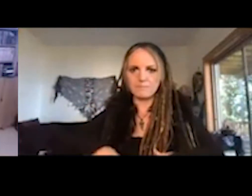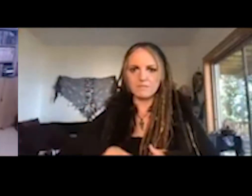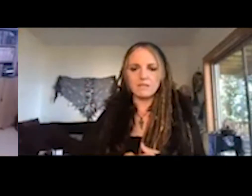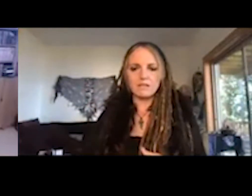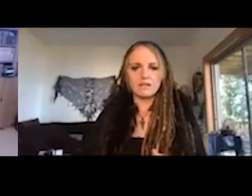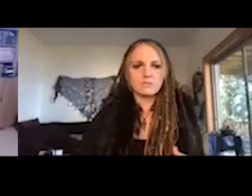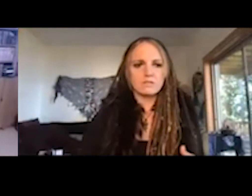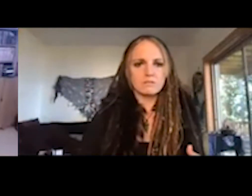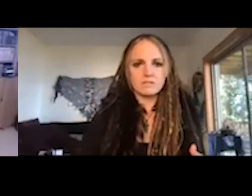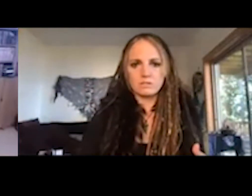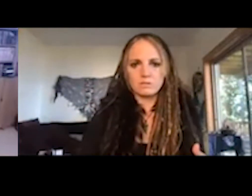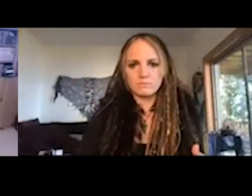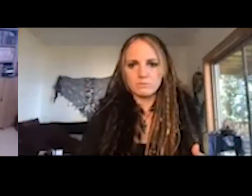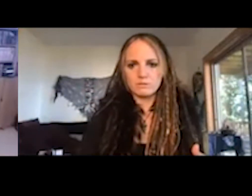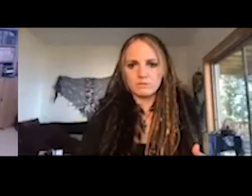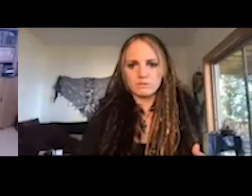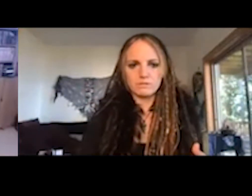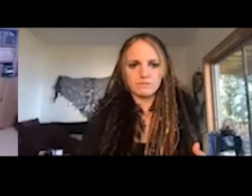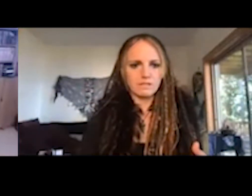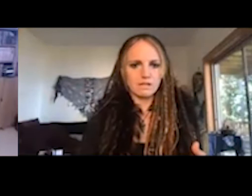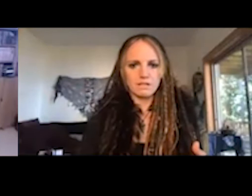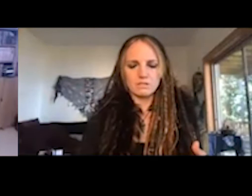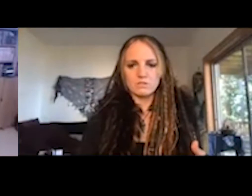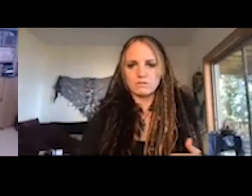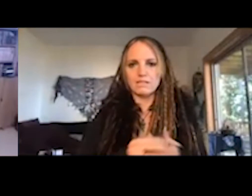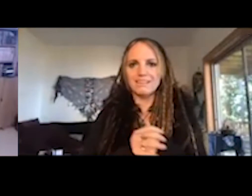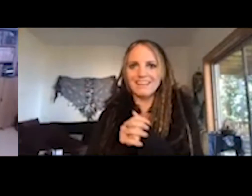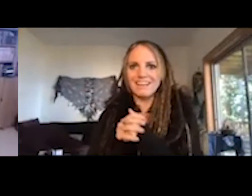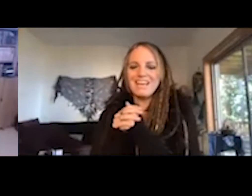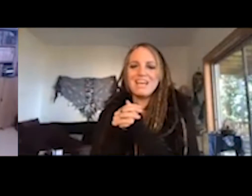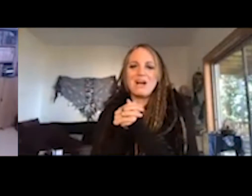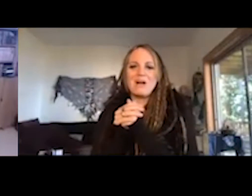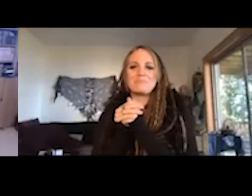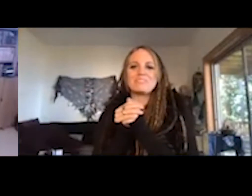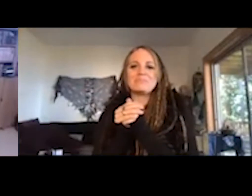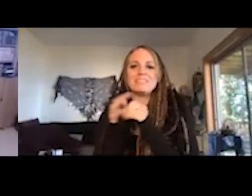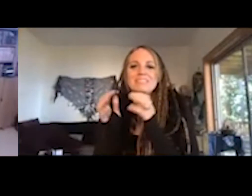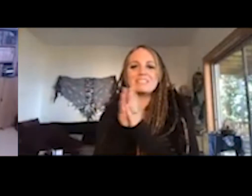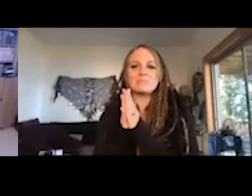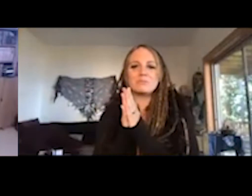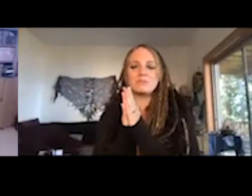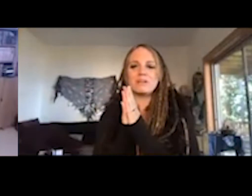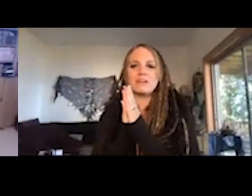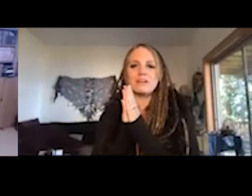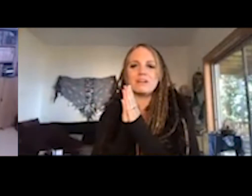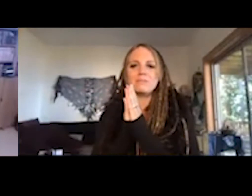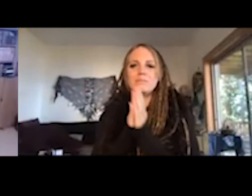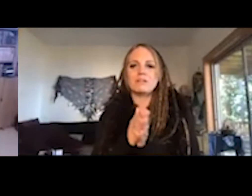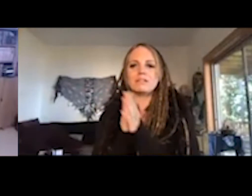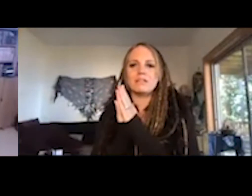scene? So I'm going to assume most people know this movie and the story. But this is a moment